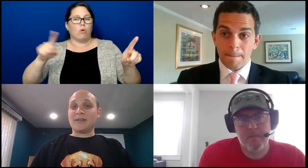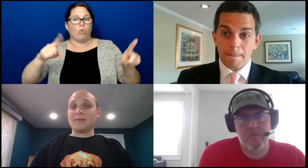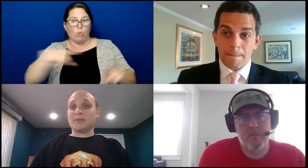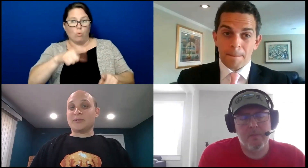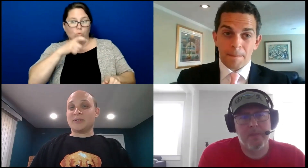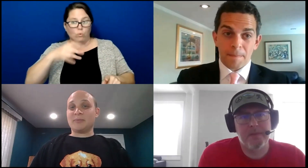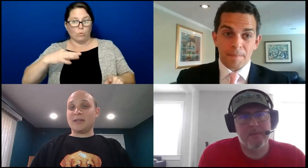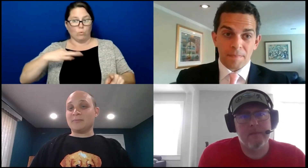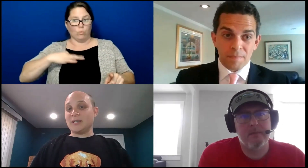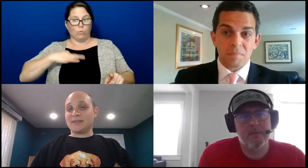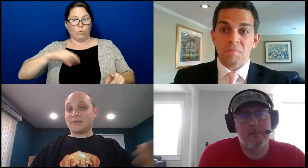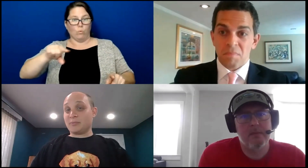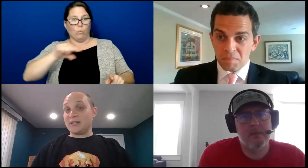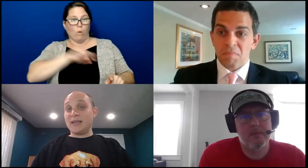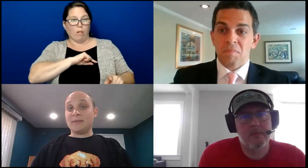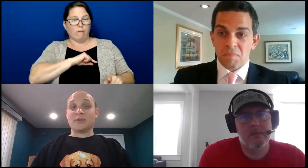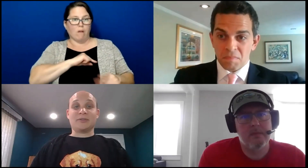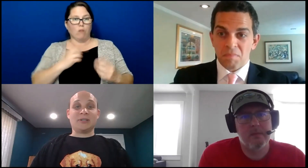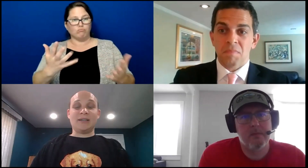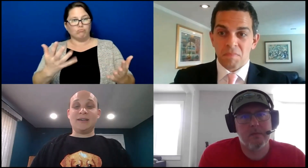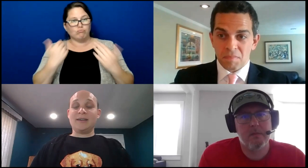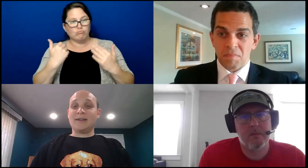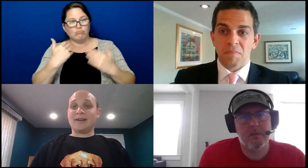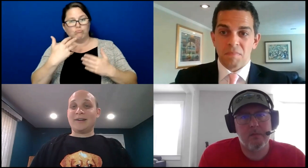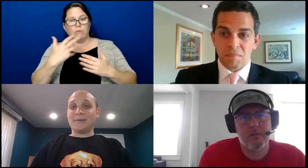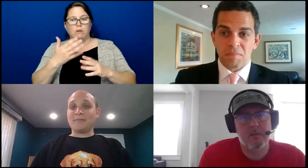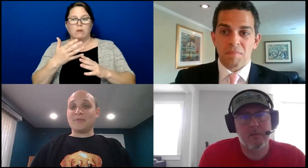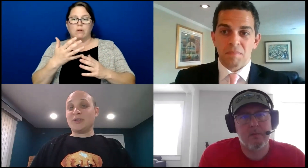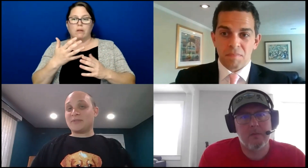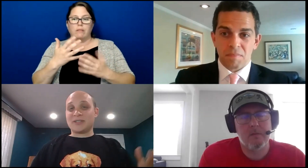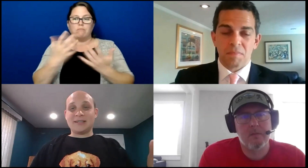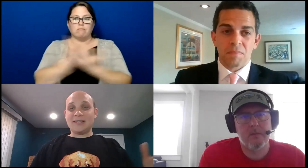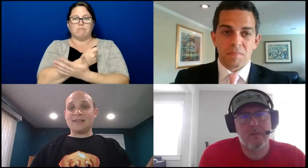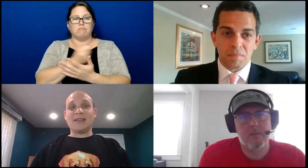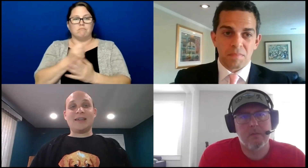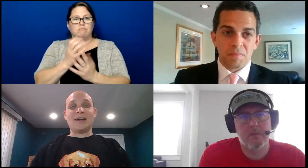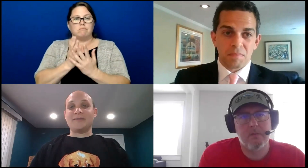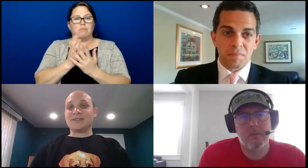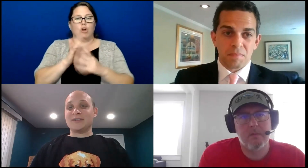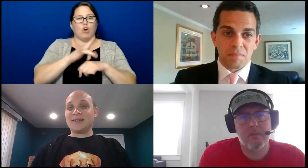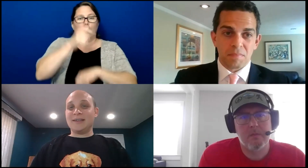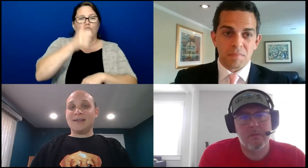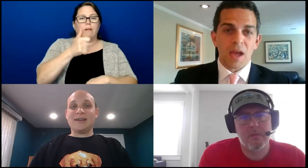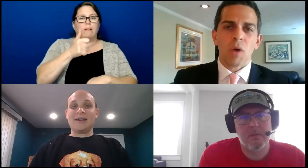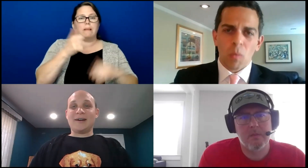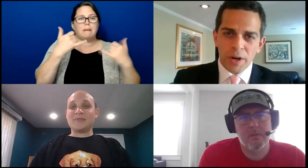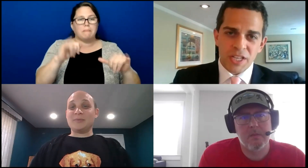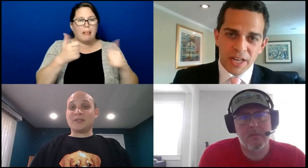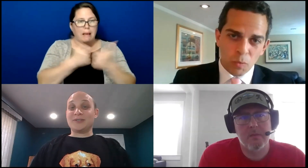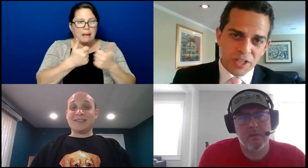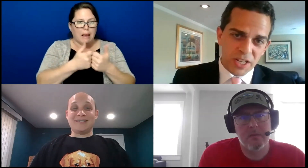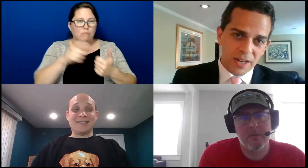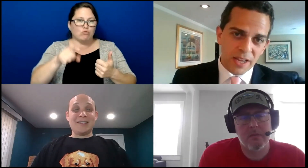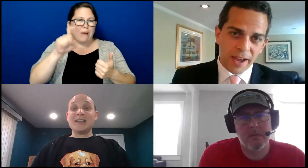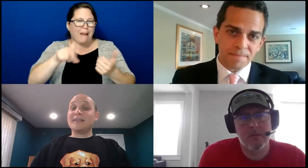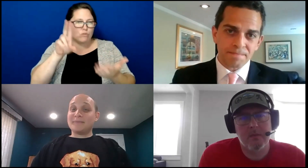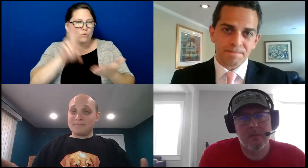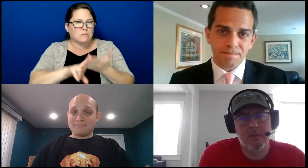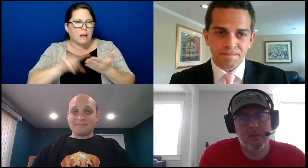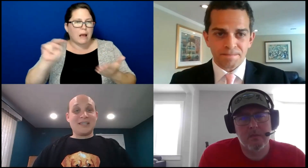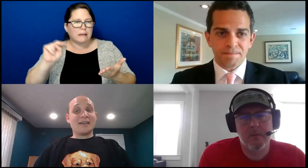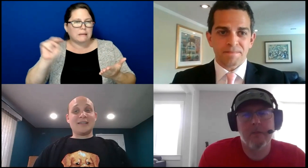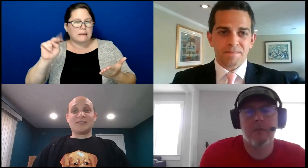and allow them to participate and play games early. You'll have to sign an NDA, obviously. And what is an